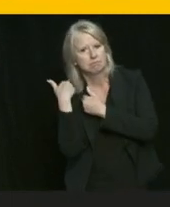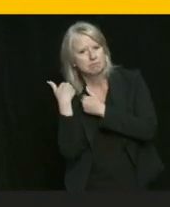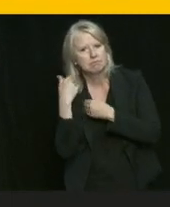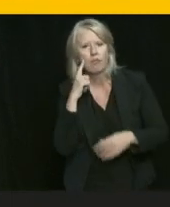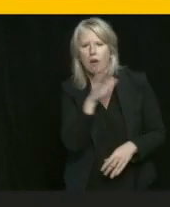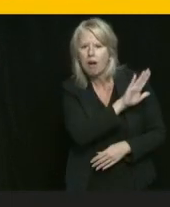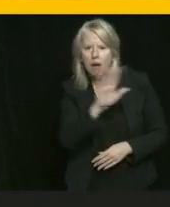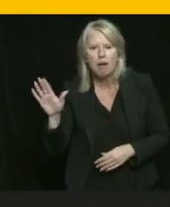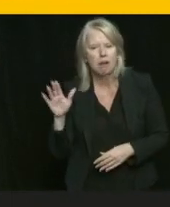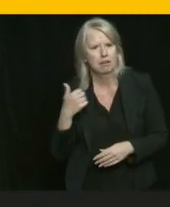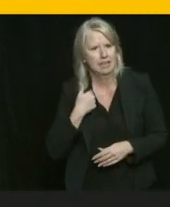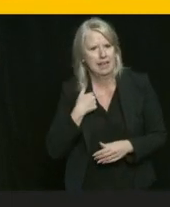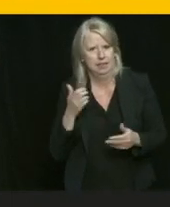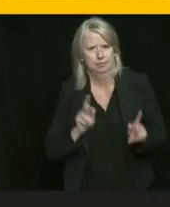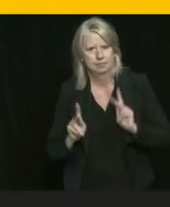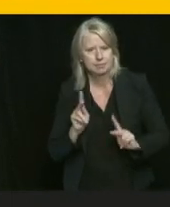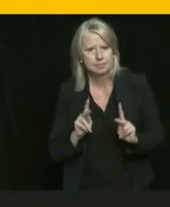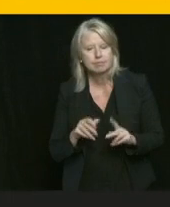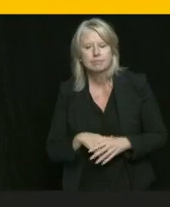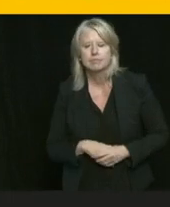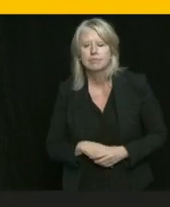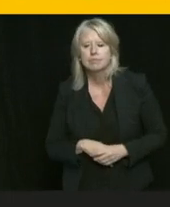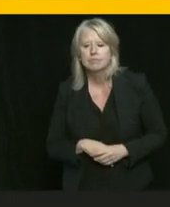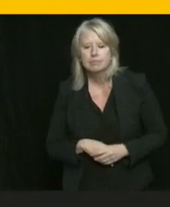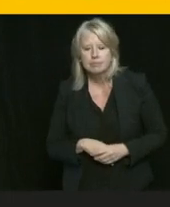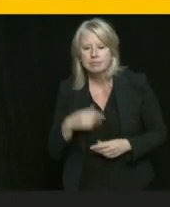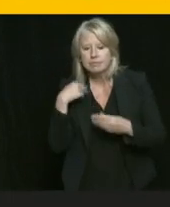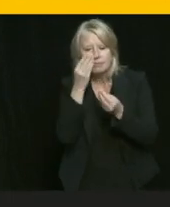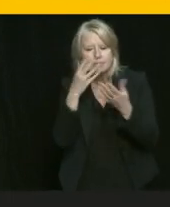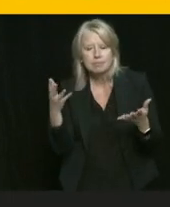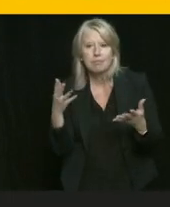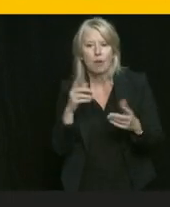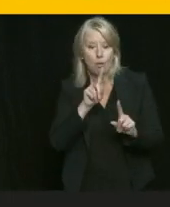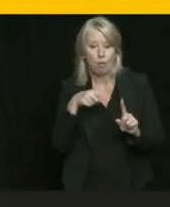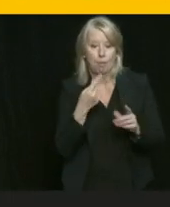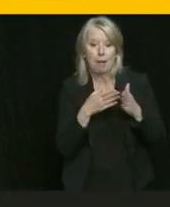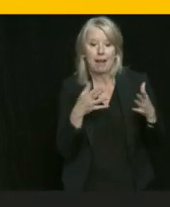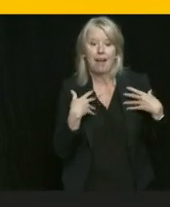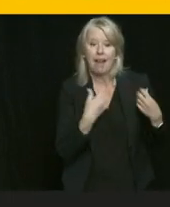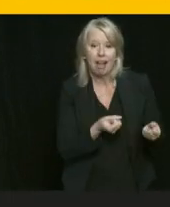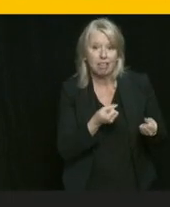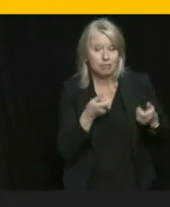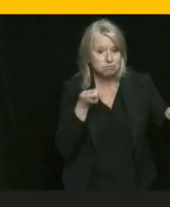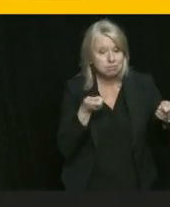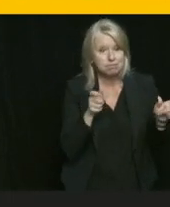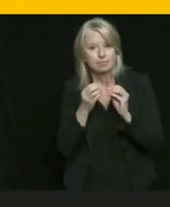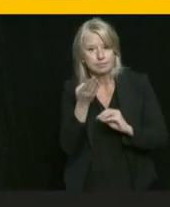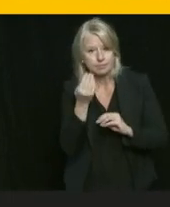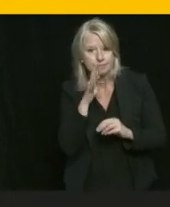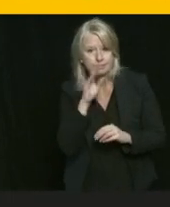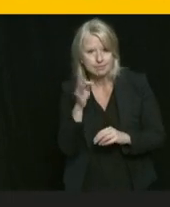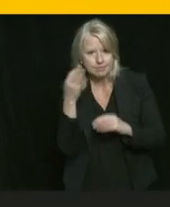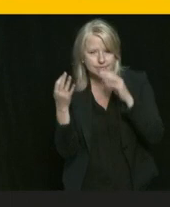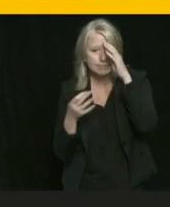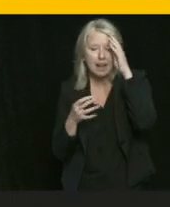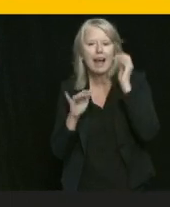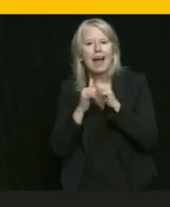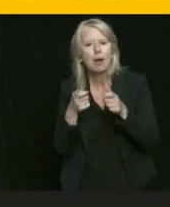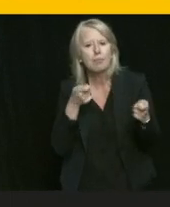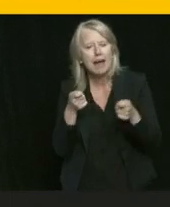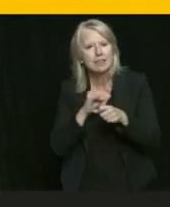effort. We have said many times that public health cannot do this alone. Team is